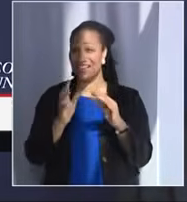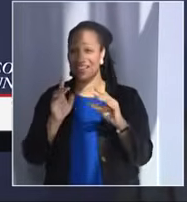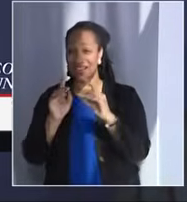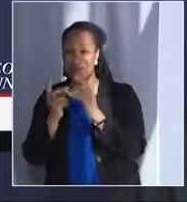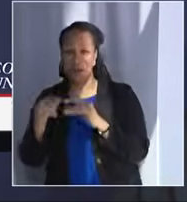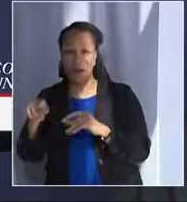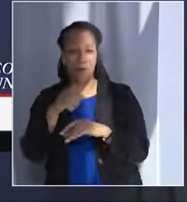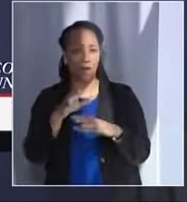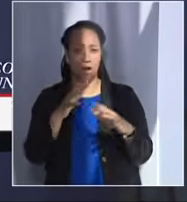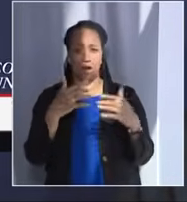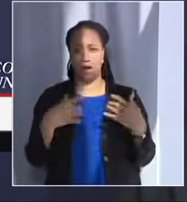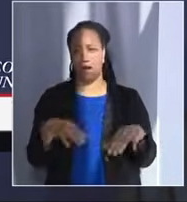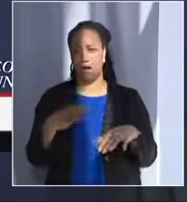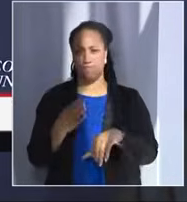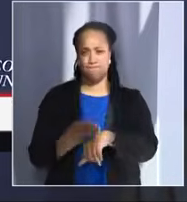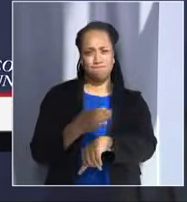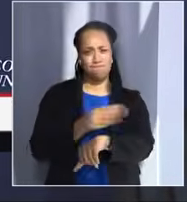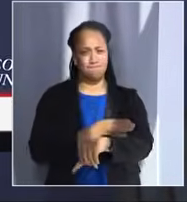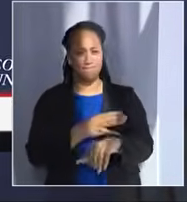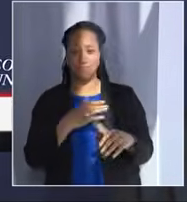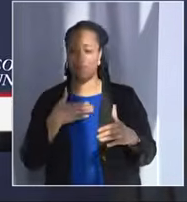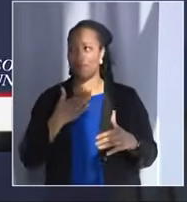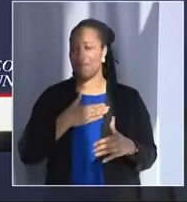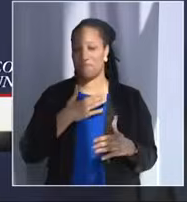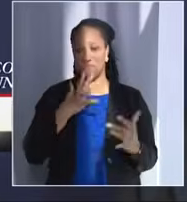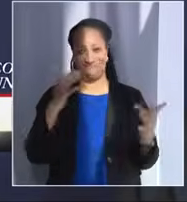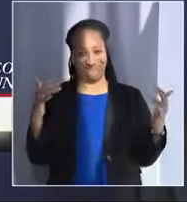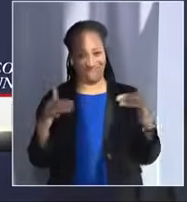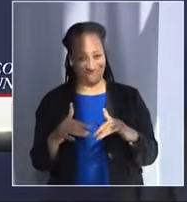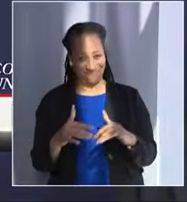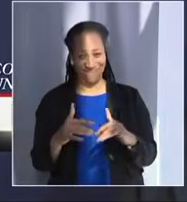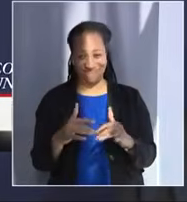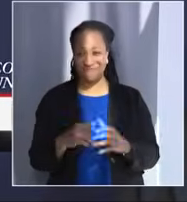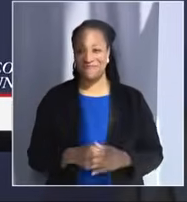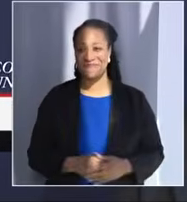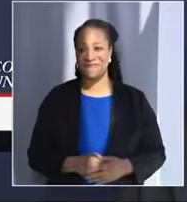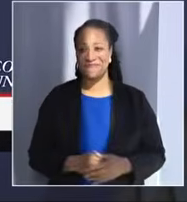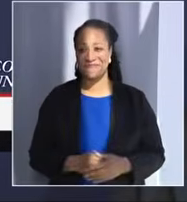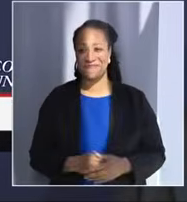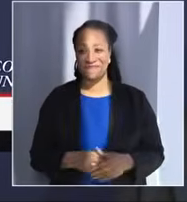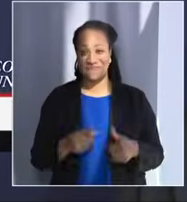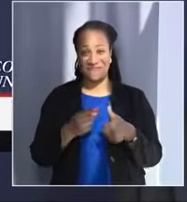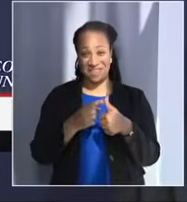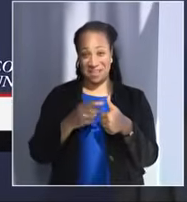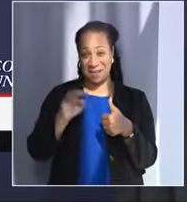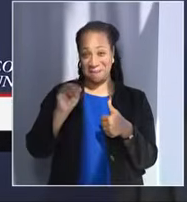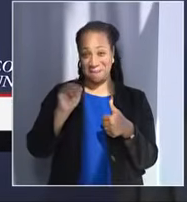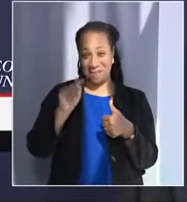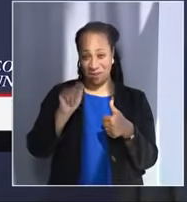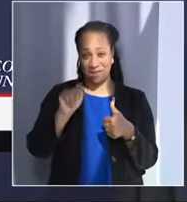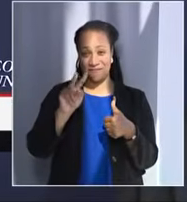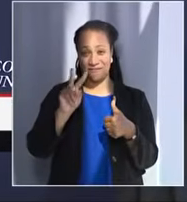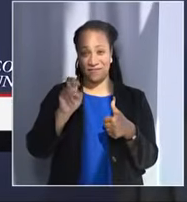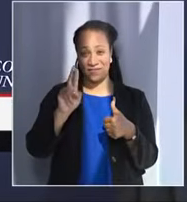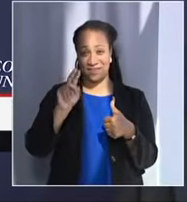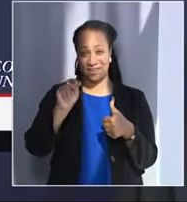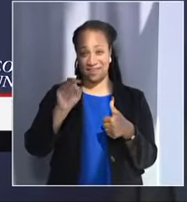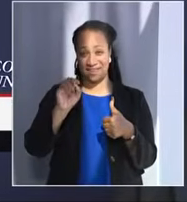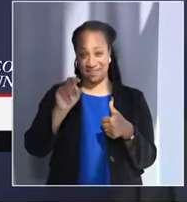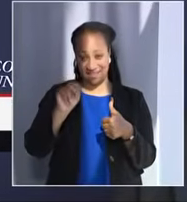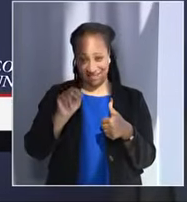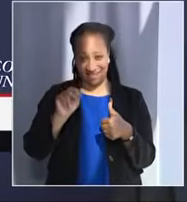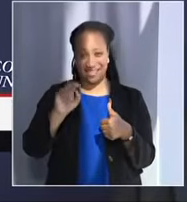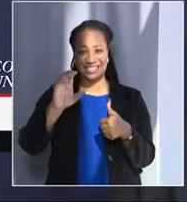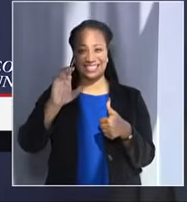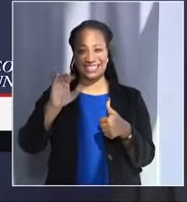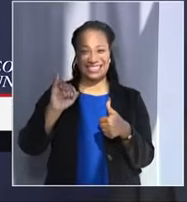Mount Vernon Triangle SID, Maura Brophy, another GU alum from the NOMA bid, and Jaron Price from the downtown